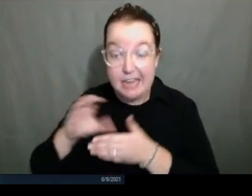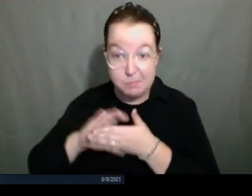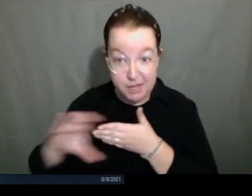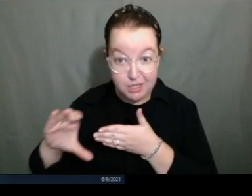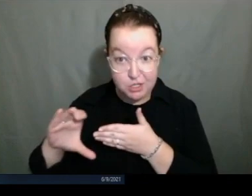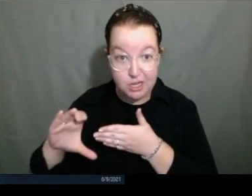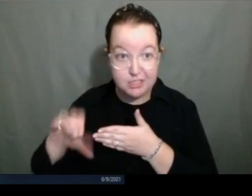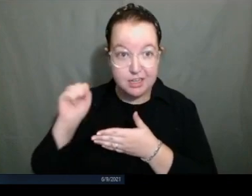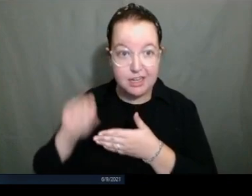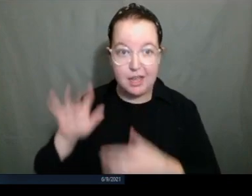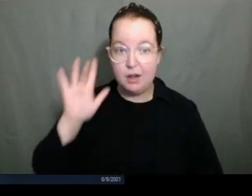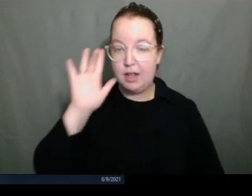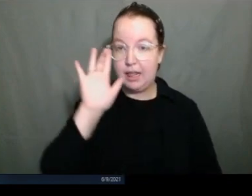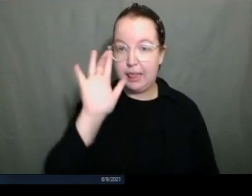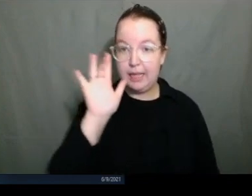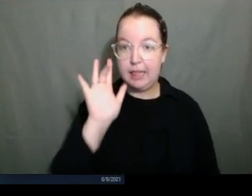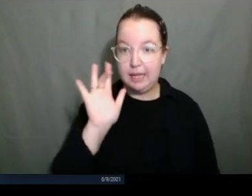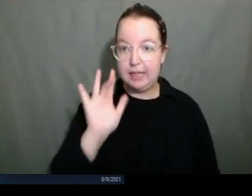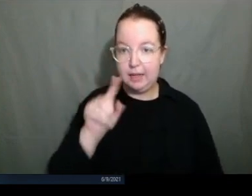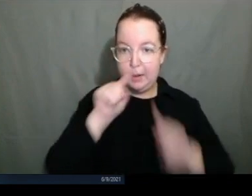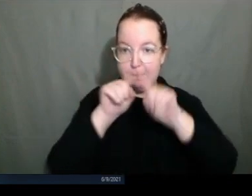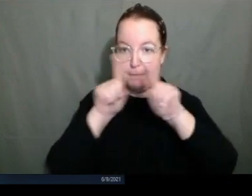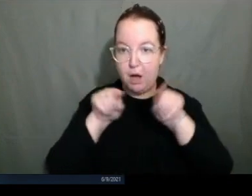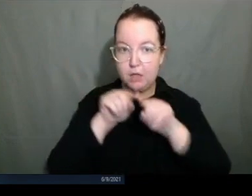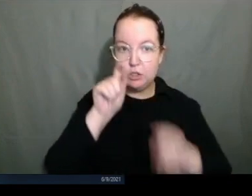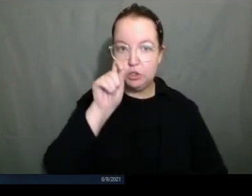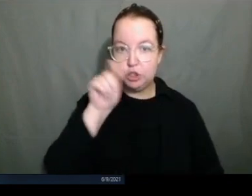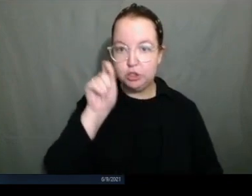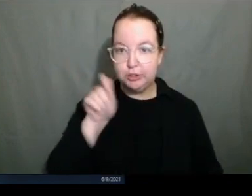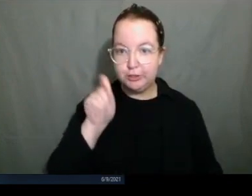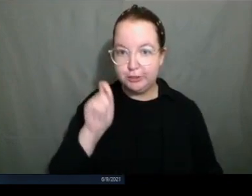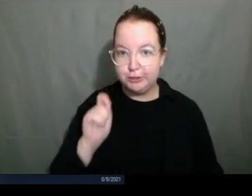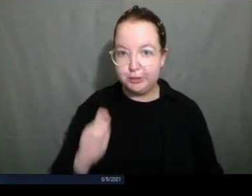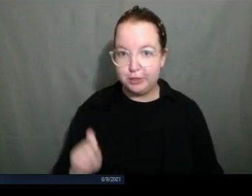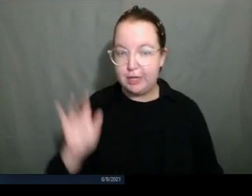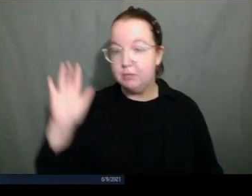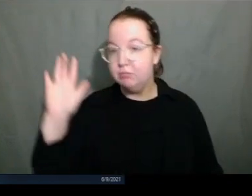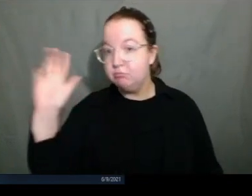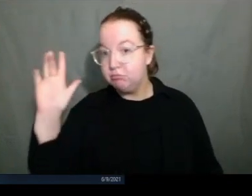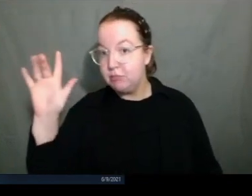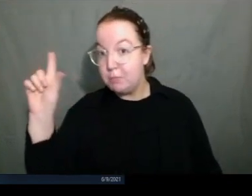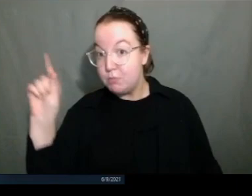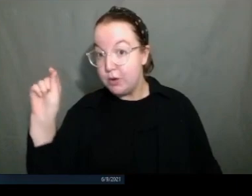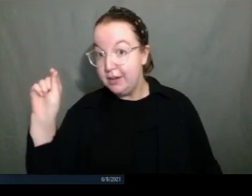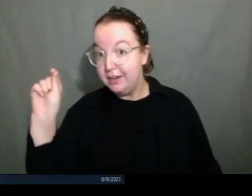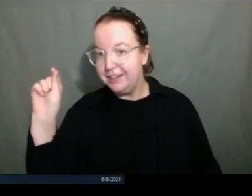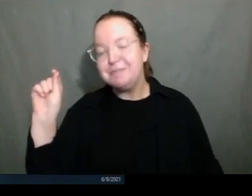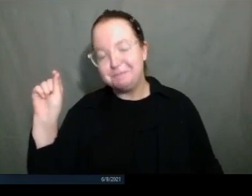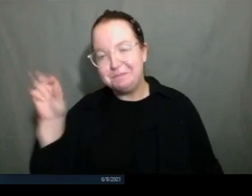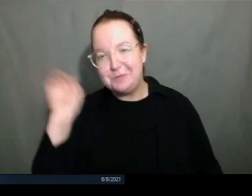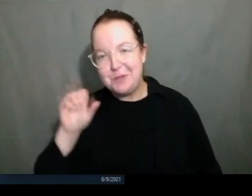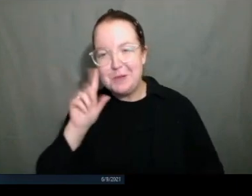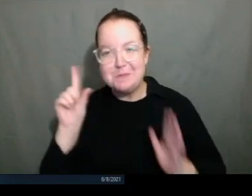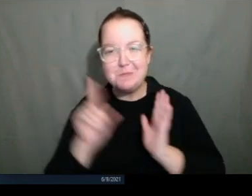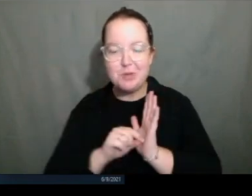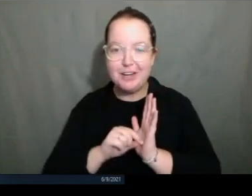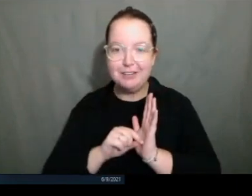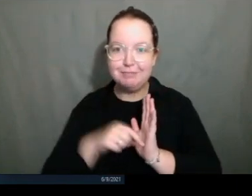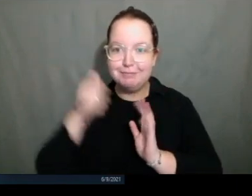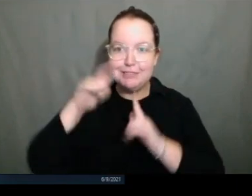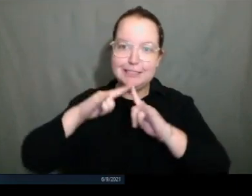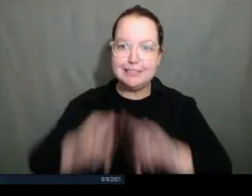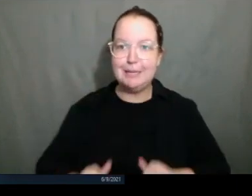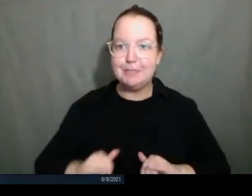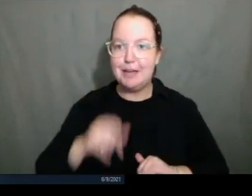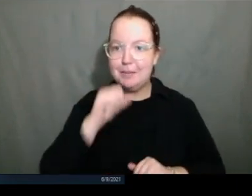paychecks, you can select as many as you want at once and then click the print icon, and that will just allow you to print them all at once